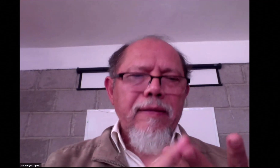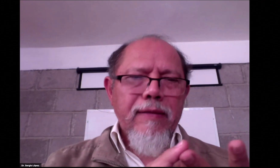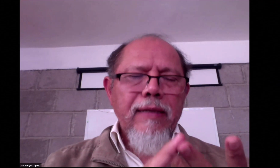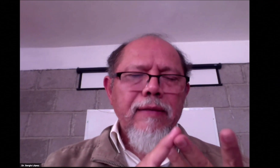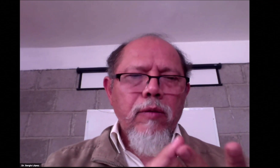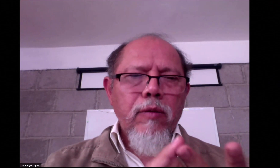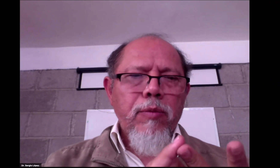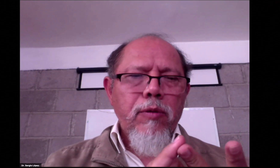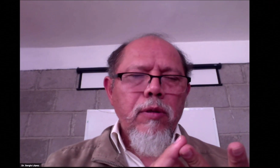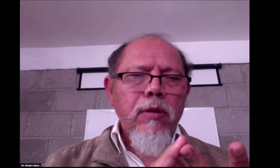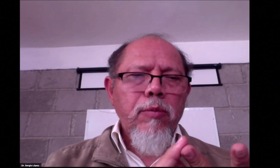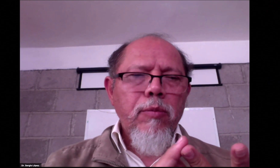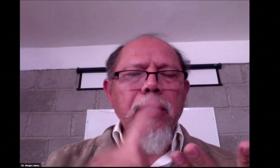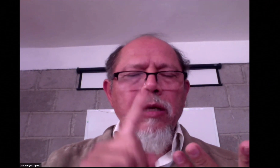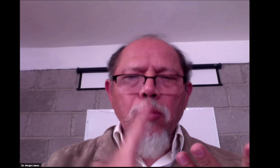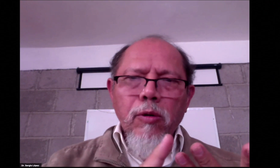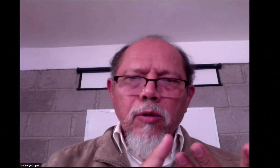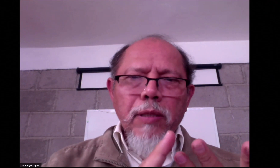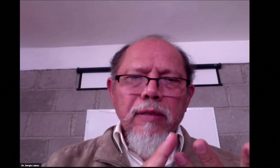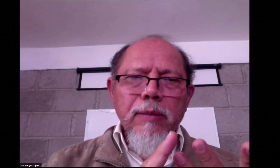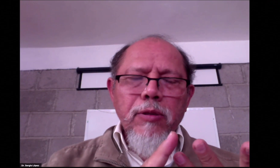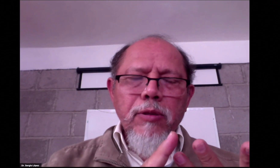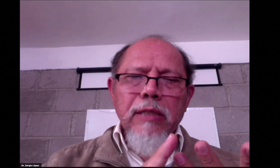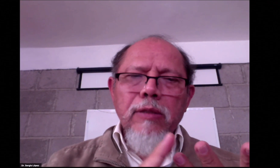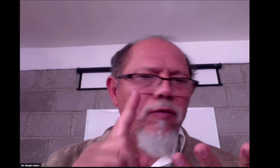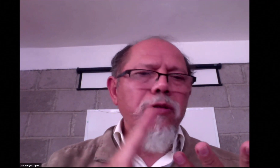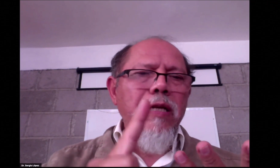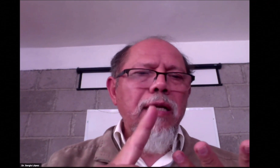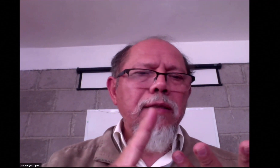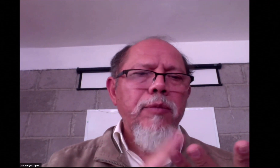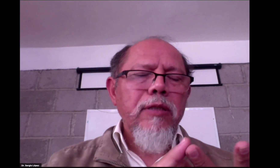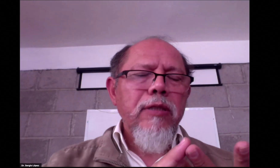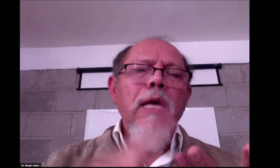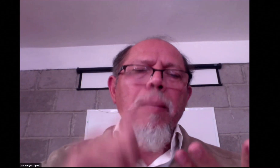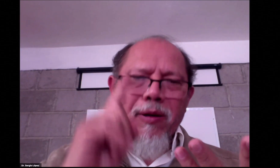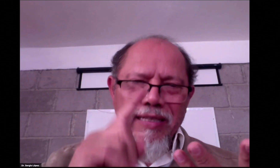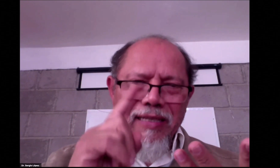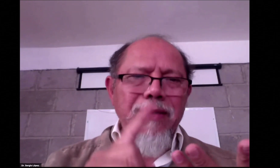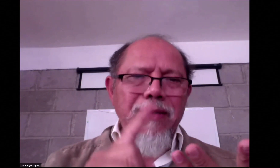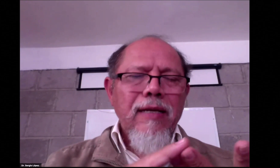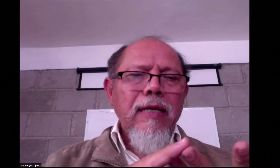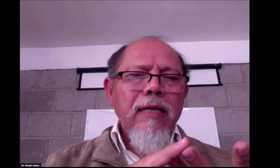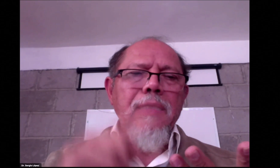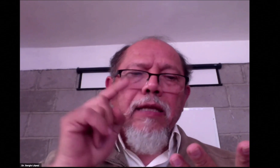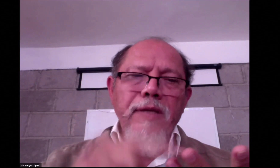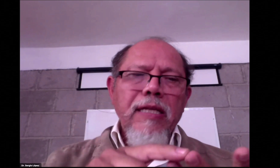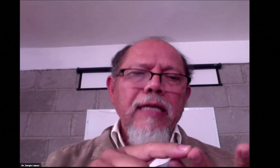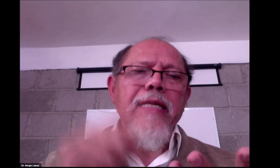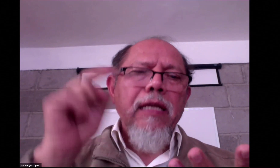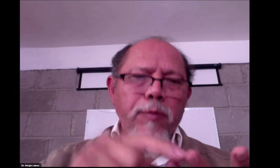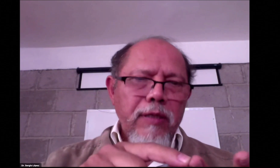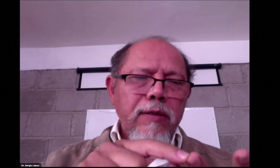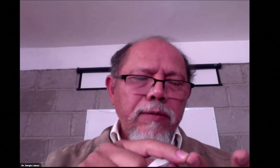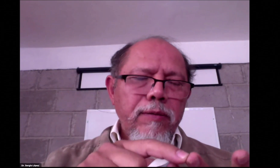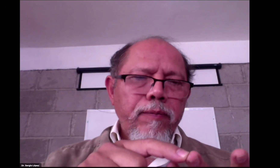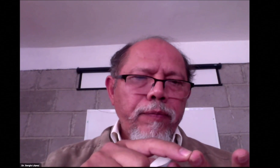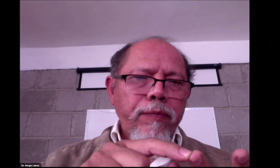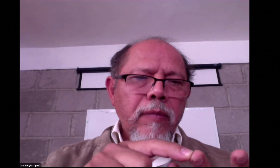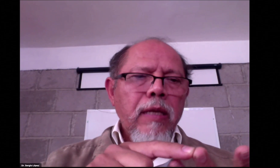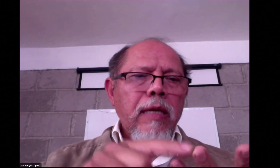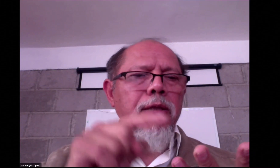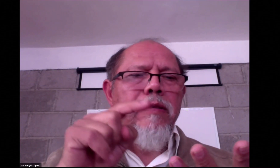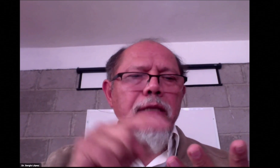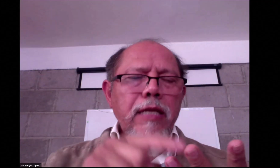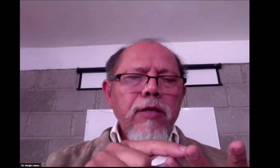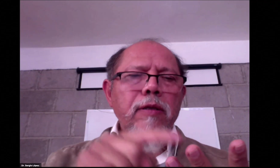movement, whatever you want, but it's there. It's not complete 100%, but it's there and it has